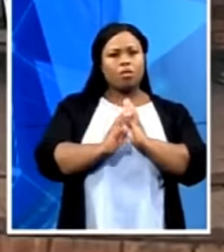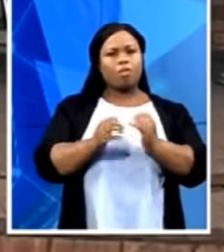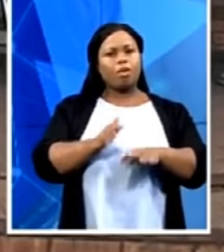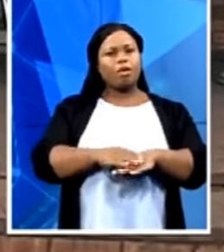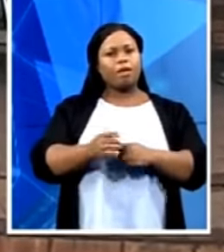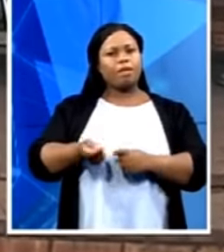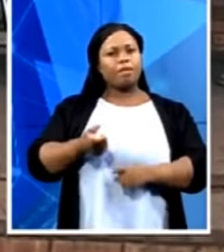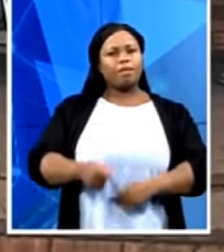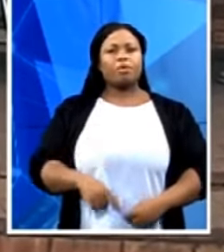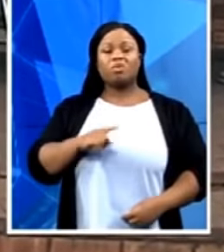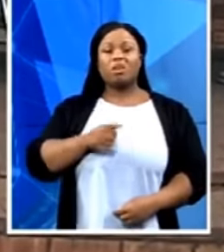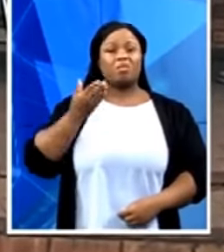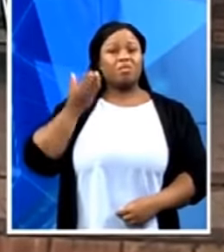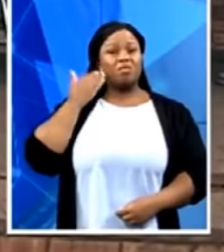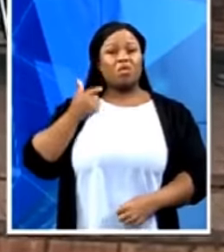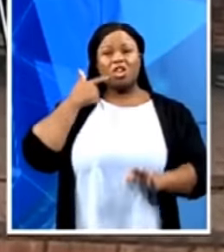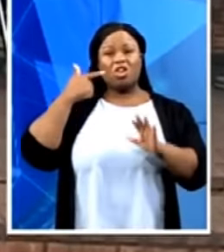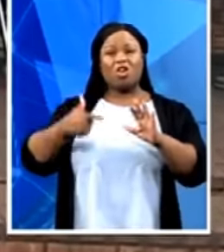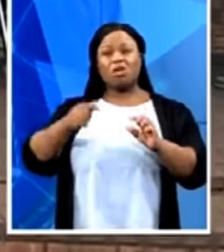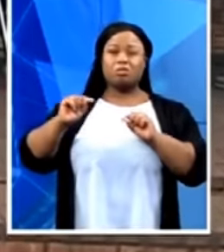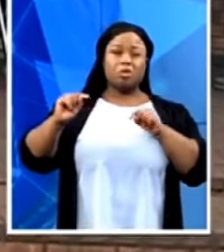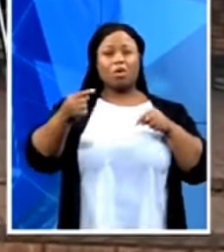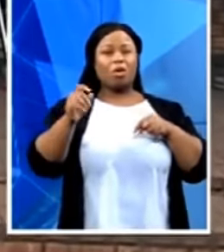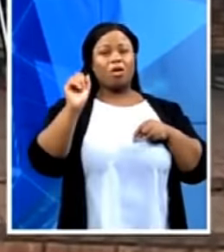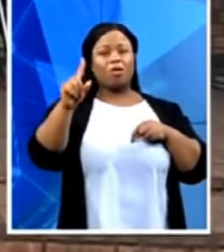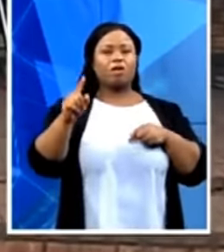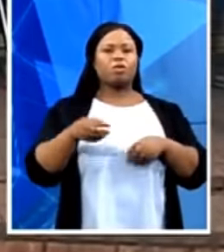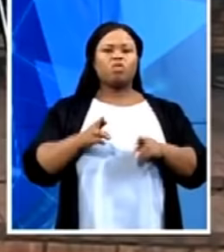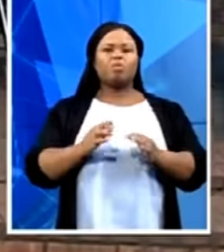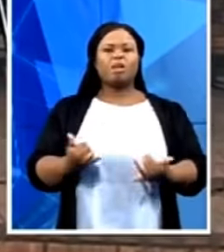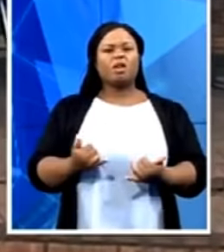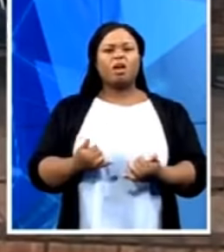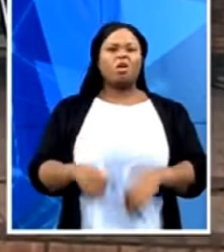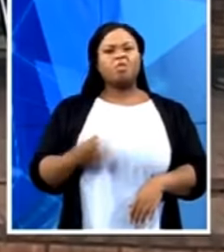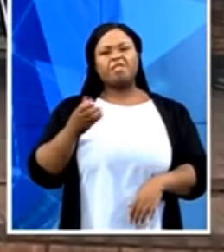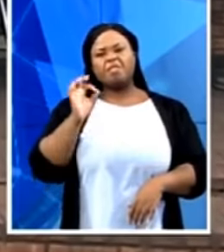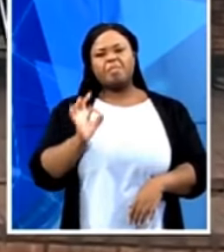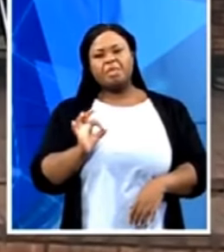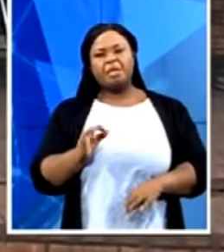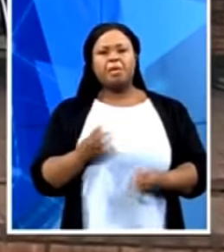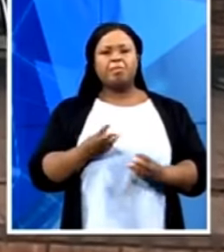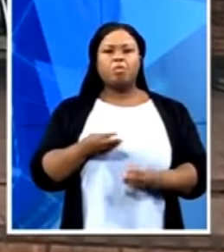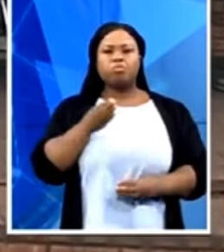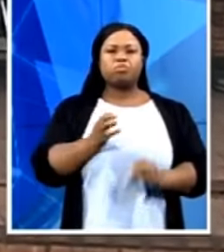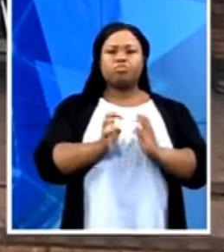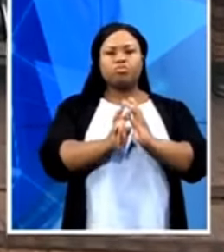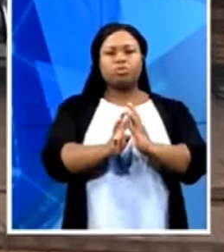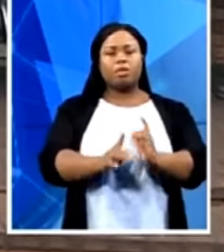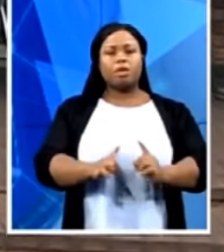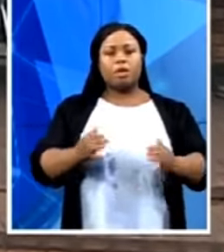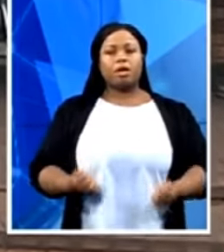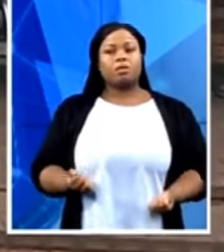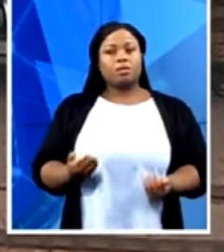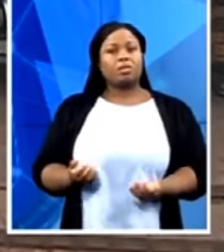across the road, and now we've got a queue that's actually like half of that. So when it comes to people actually using the service, I have a total of 87 to